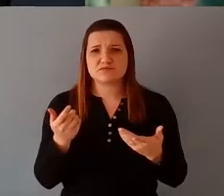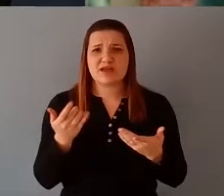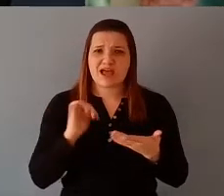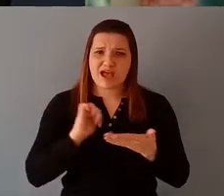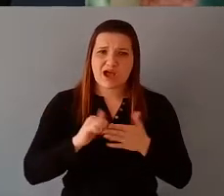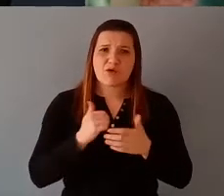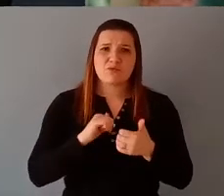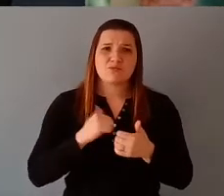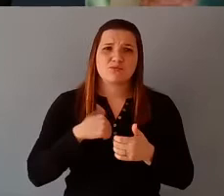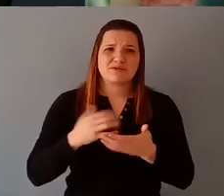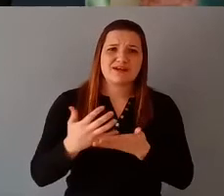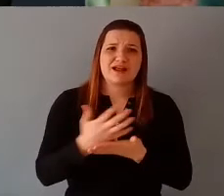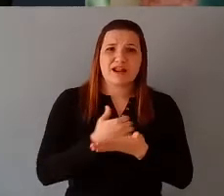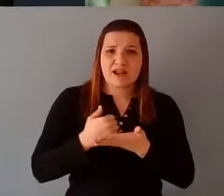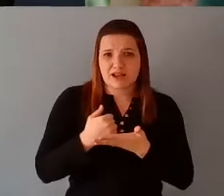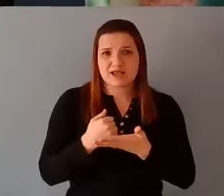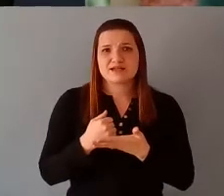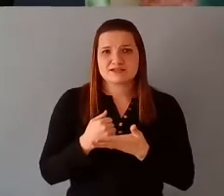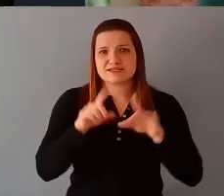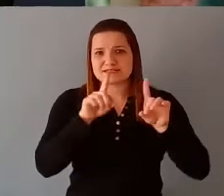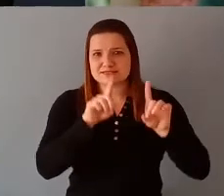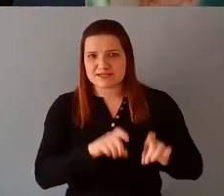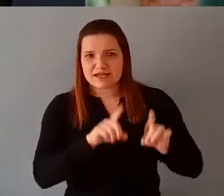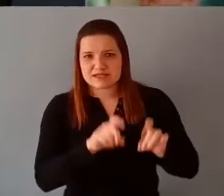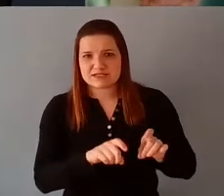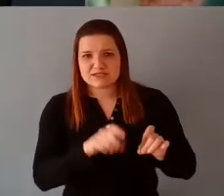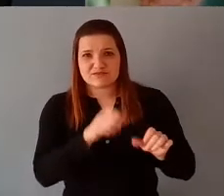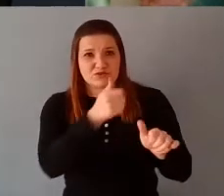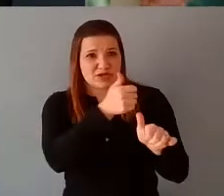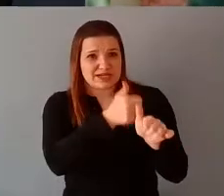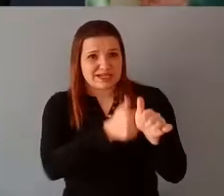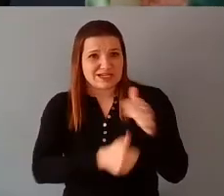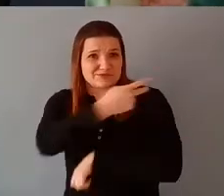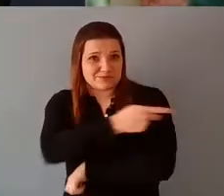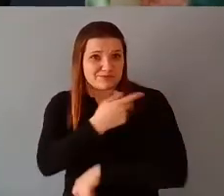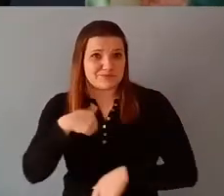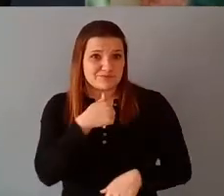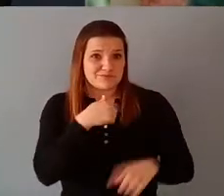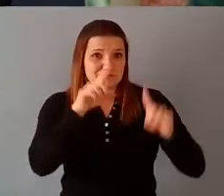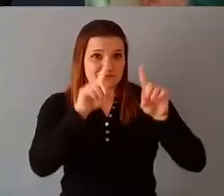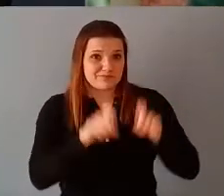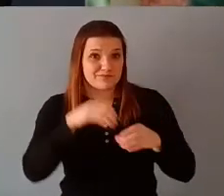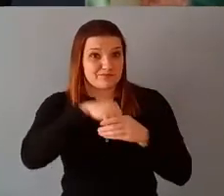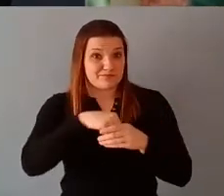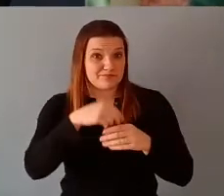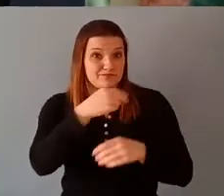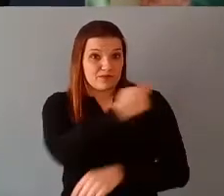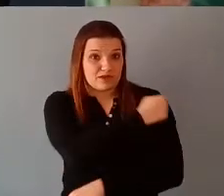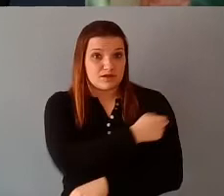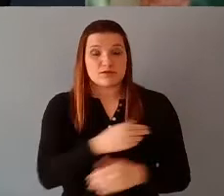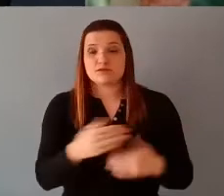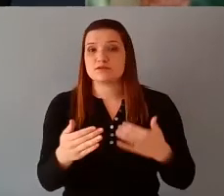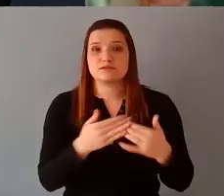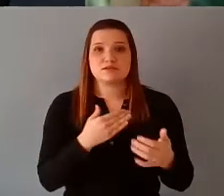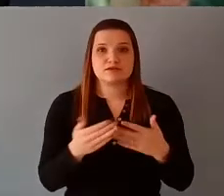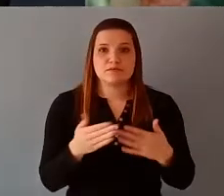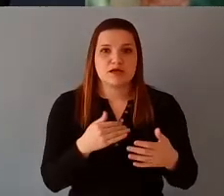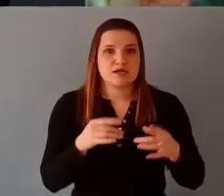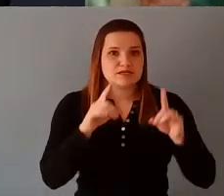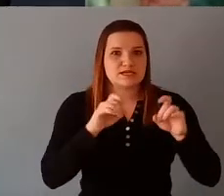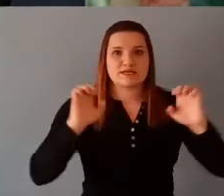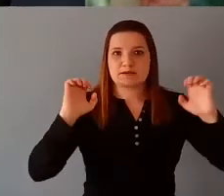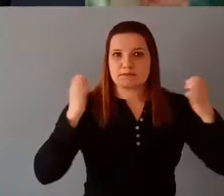collection technique that we've used on every patient that we have tested in the hospital, whether we're testing them in the